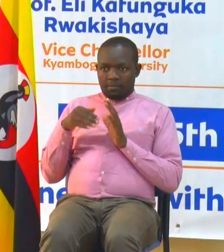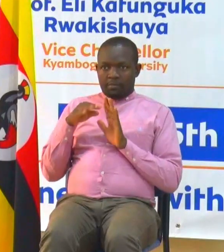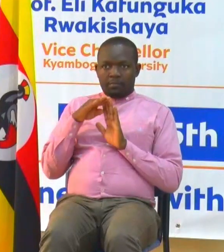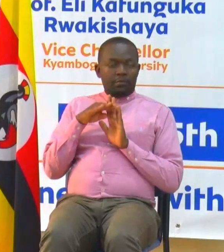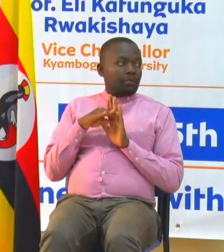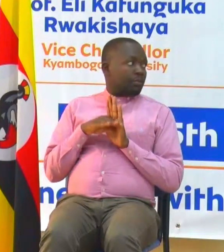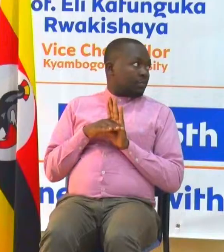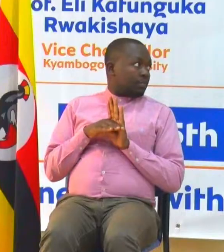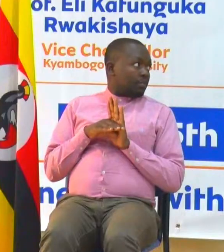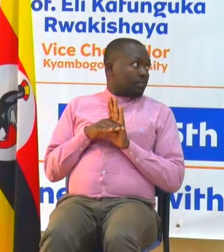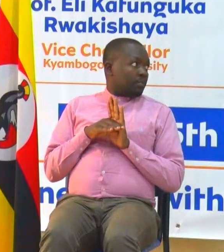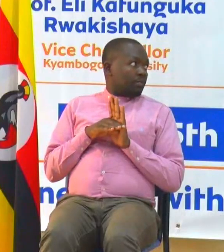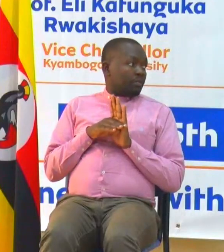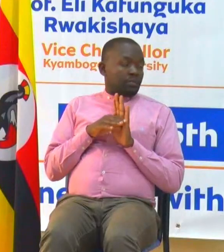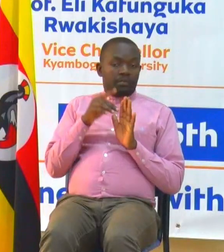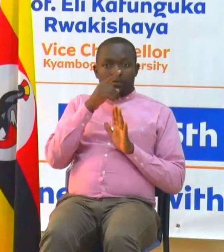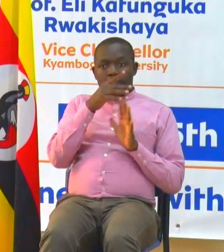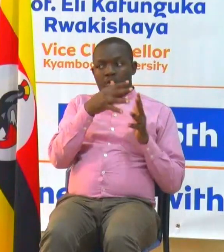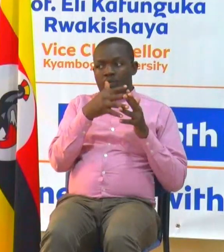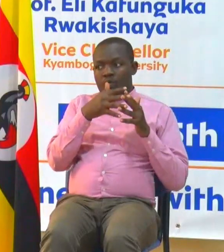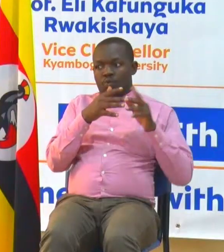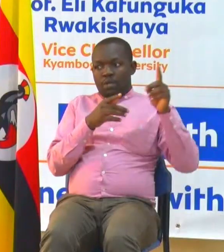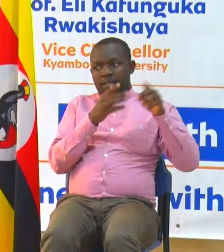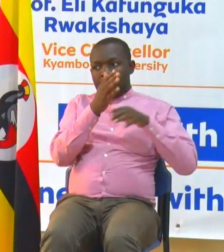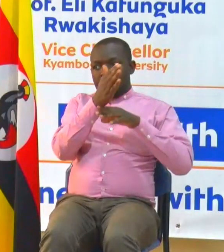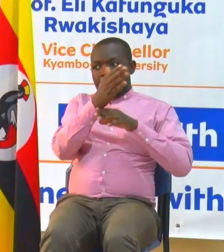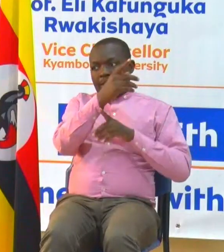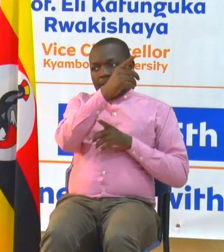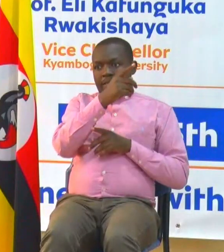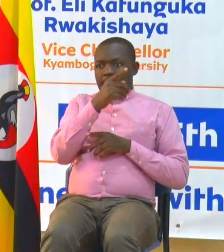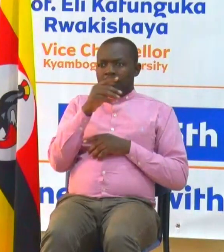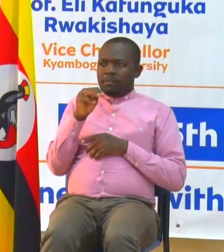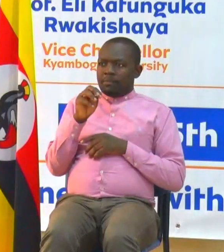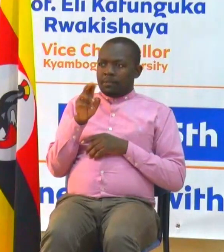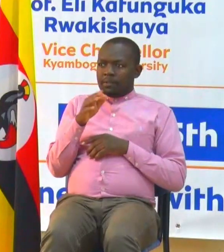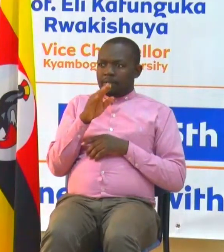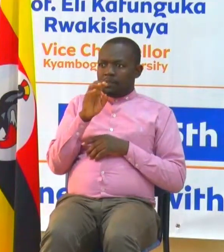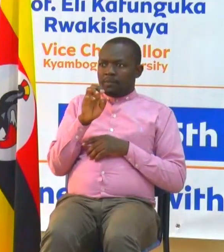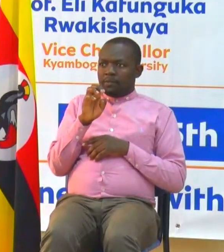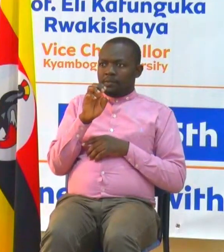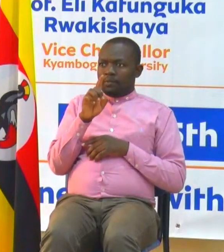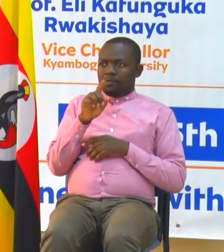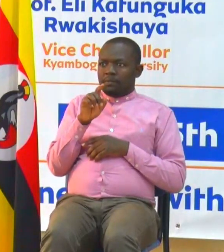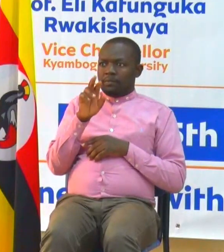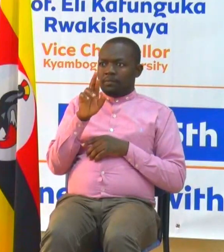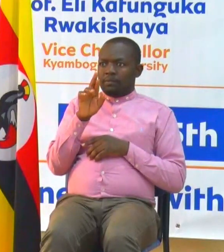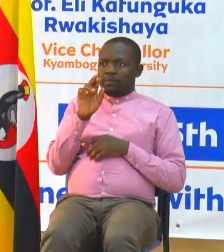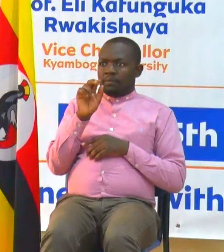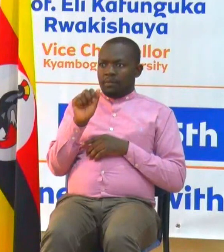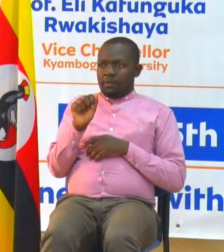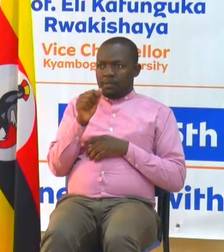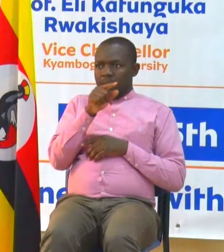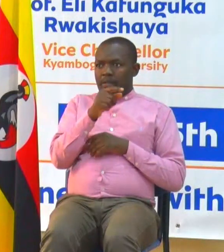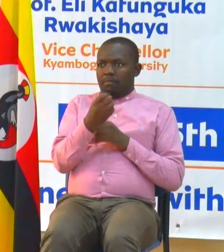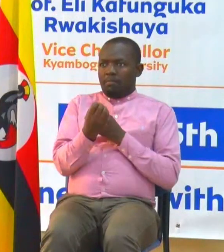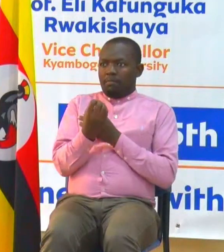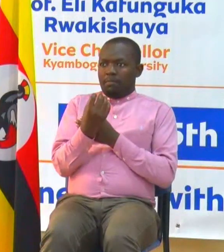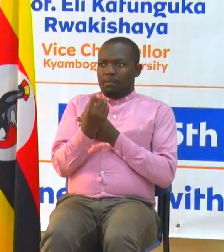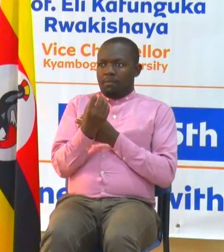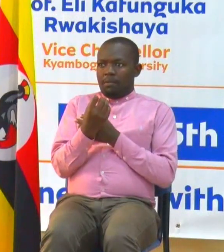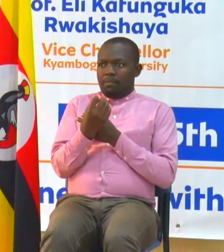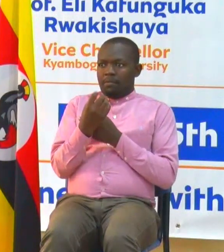the US Embassy, and Mr. Ezra was my advisor throughout the whole process of application to the